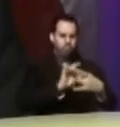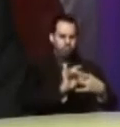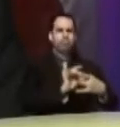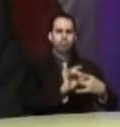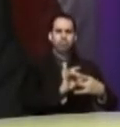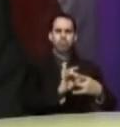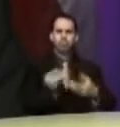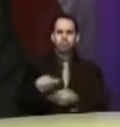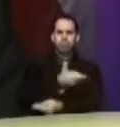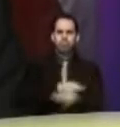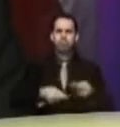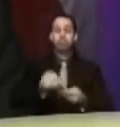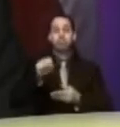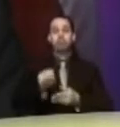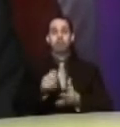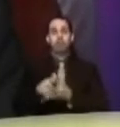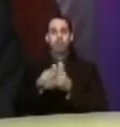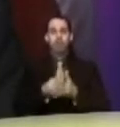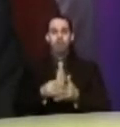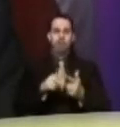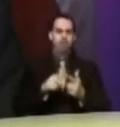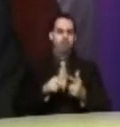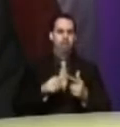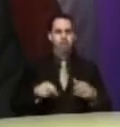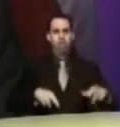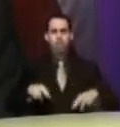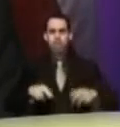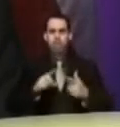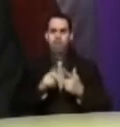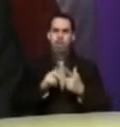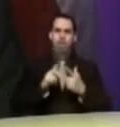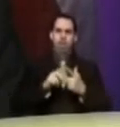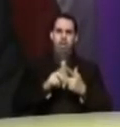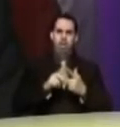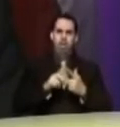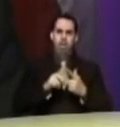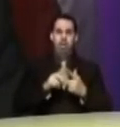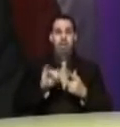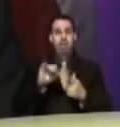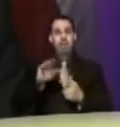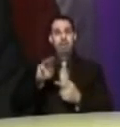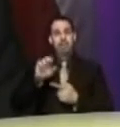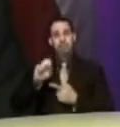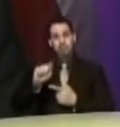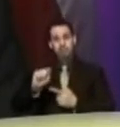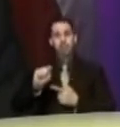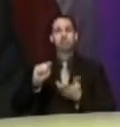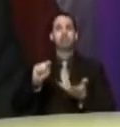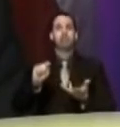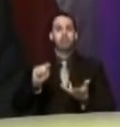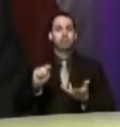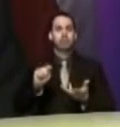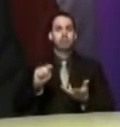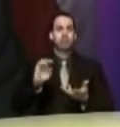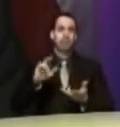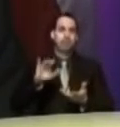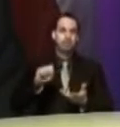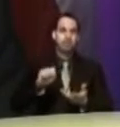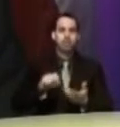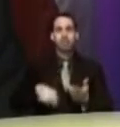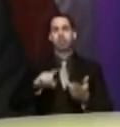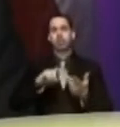place, particularly in South America, Russia, and even the radical Islamists who, through the thug Chavez and